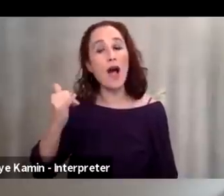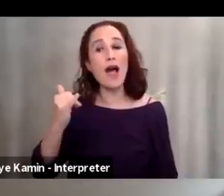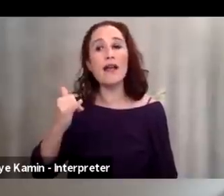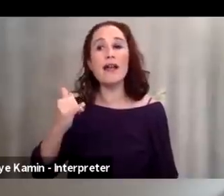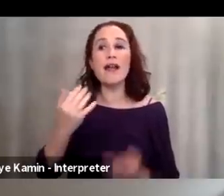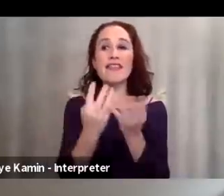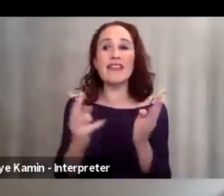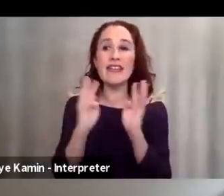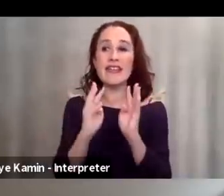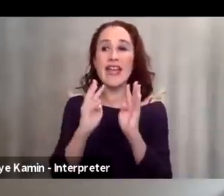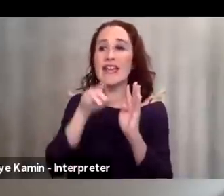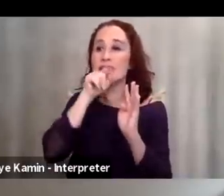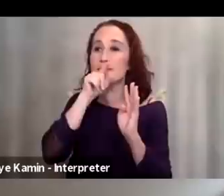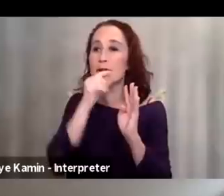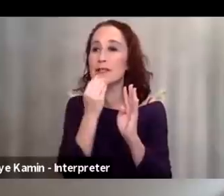I was young.